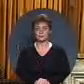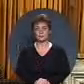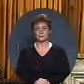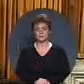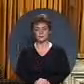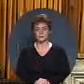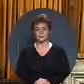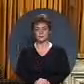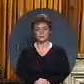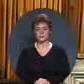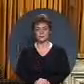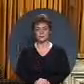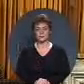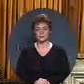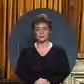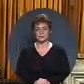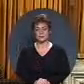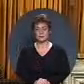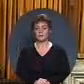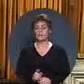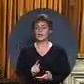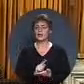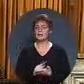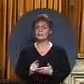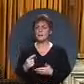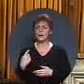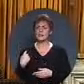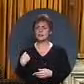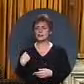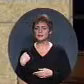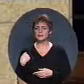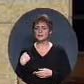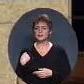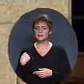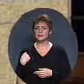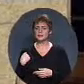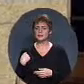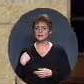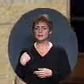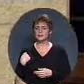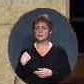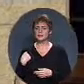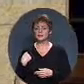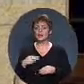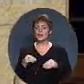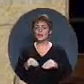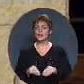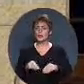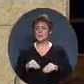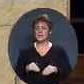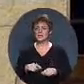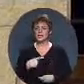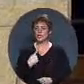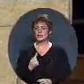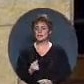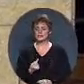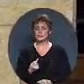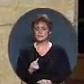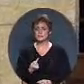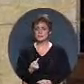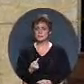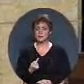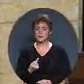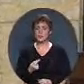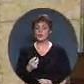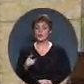Last week, the Defence Minister denied receiving a transition memo stating 1,200 personnel were available for missions other than Afghanistan, and the